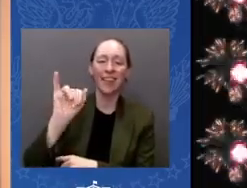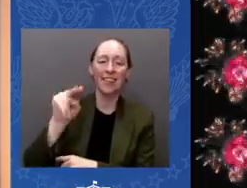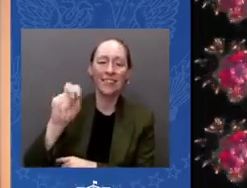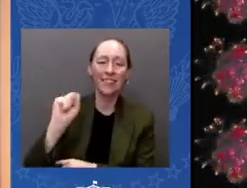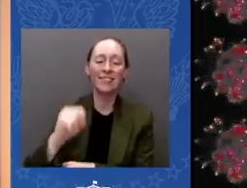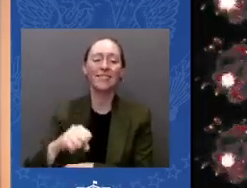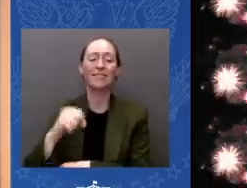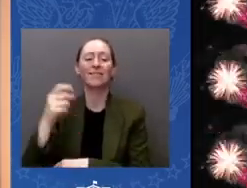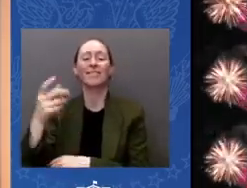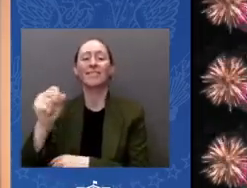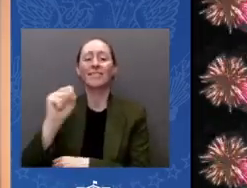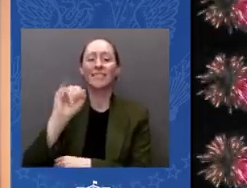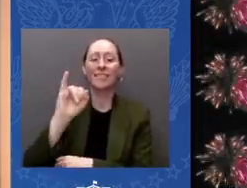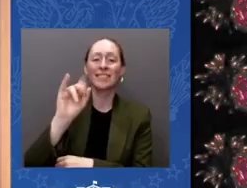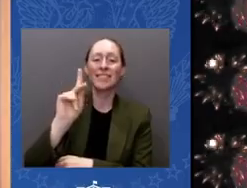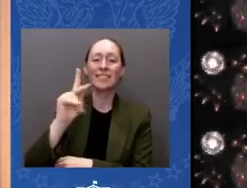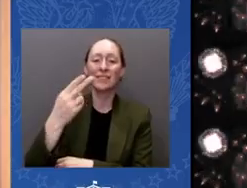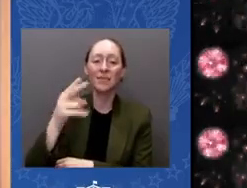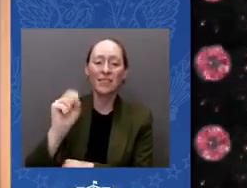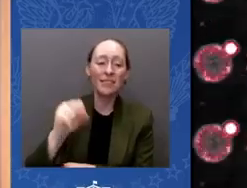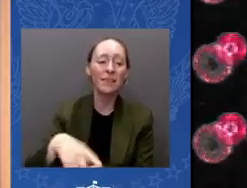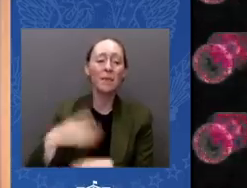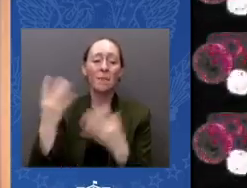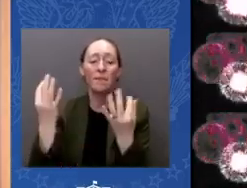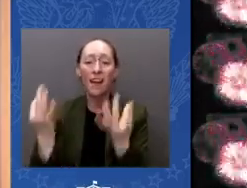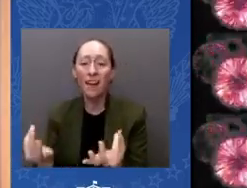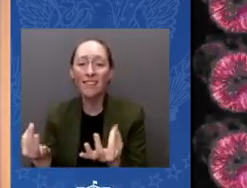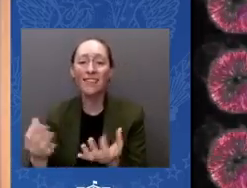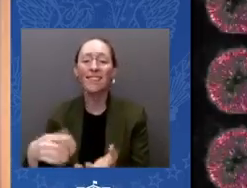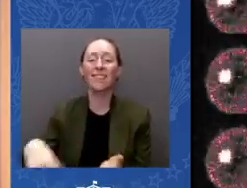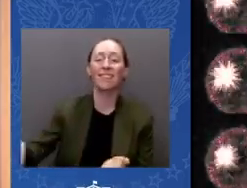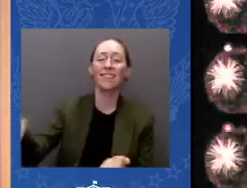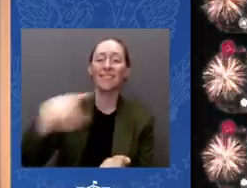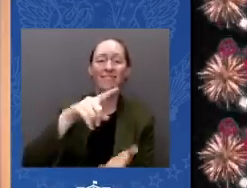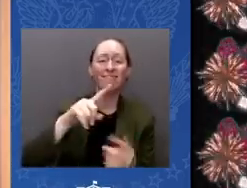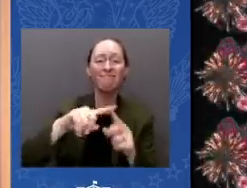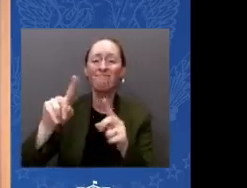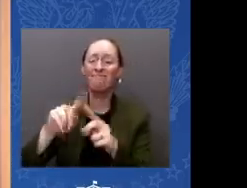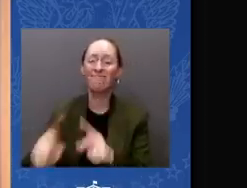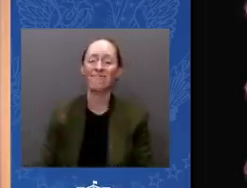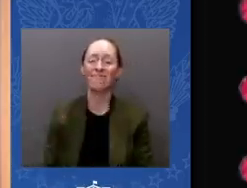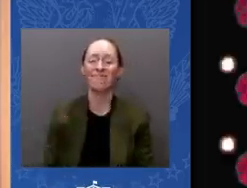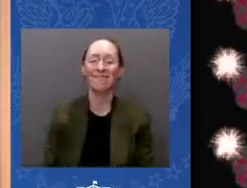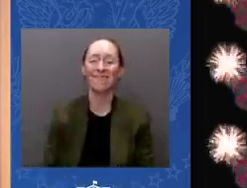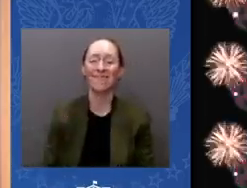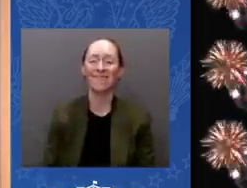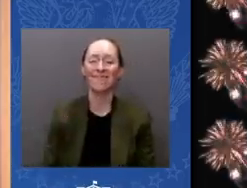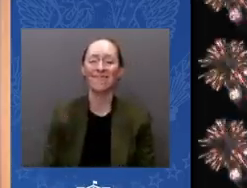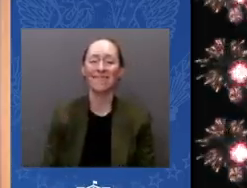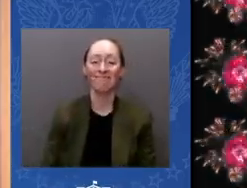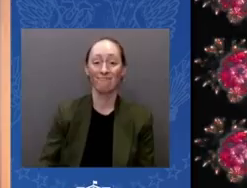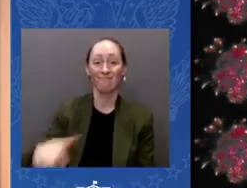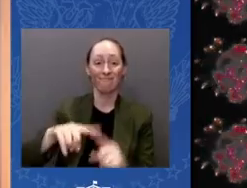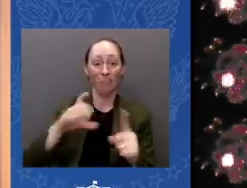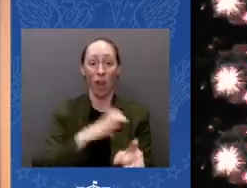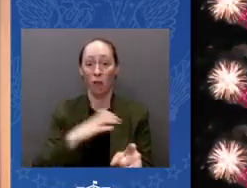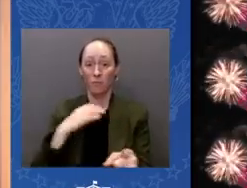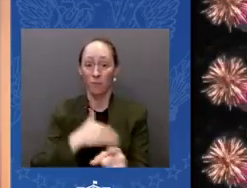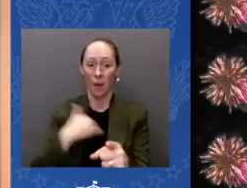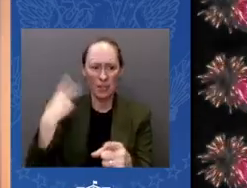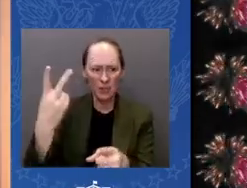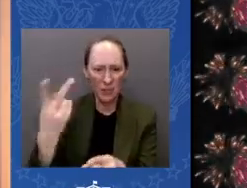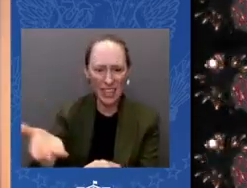two of whom are here today. Ro and Raja, where are you? There you go. There they are.